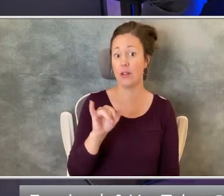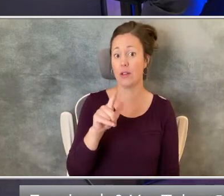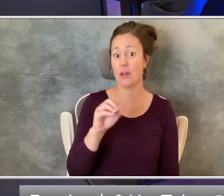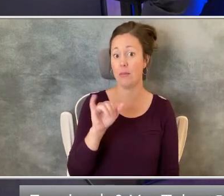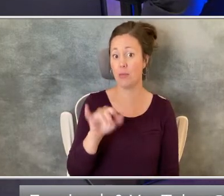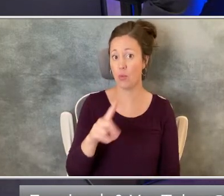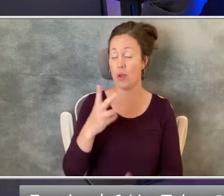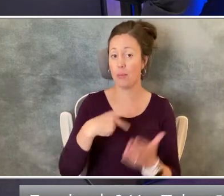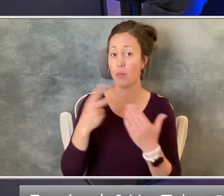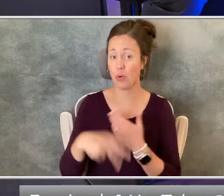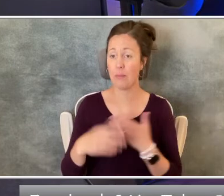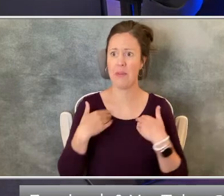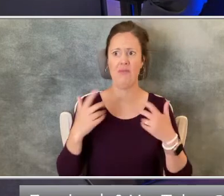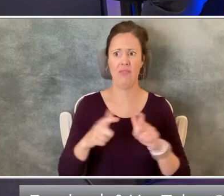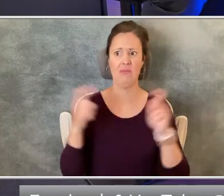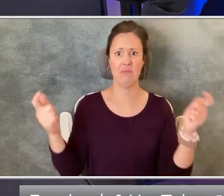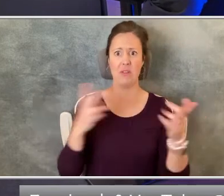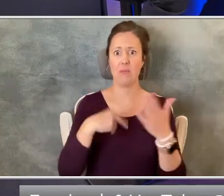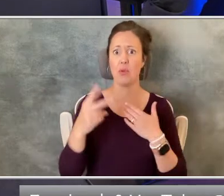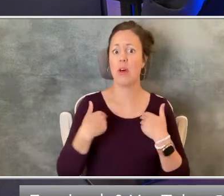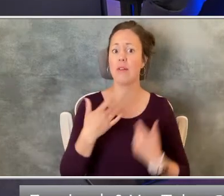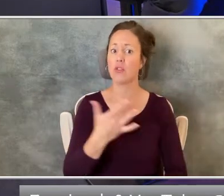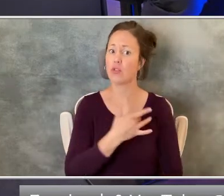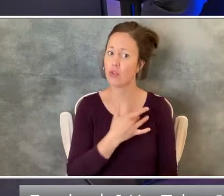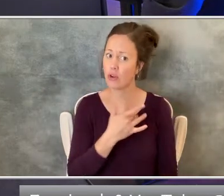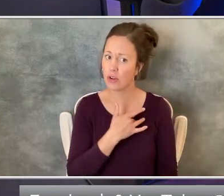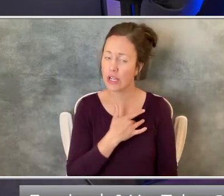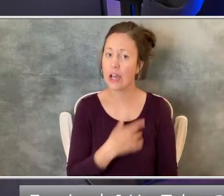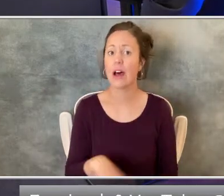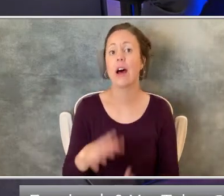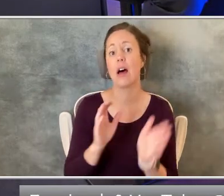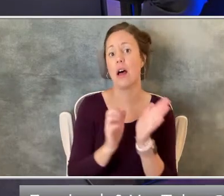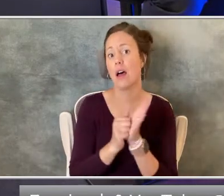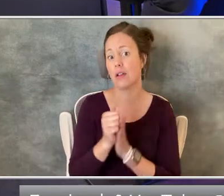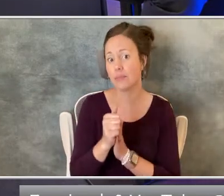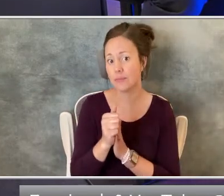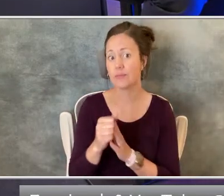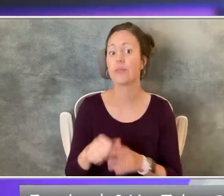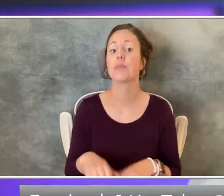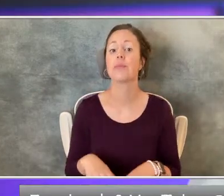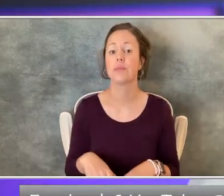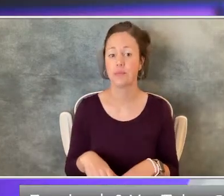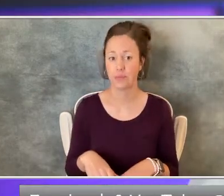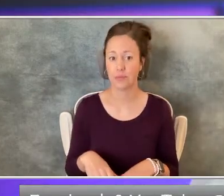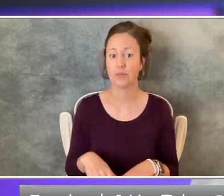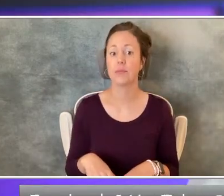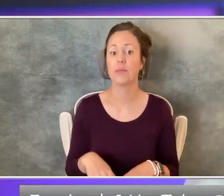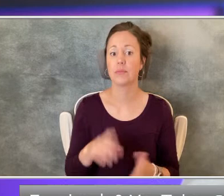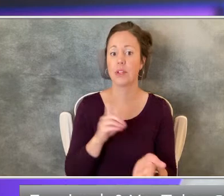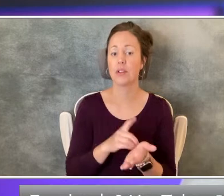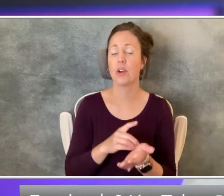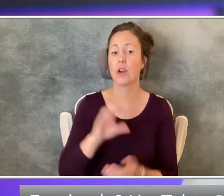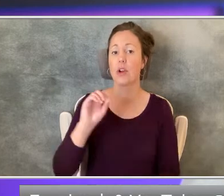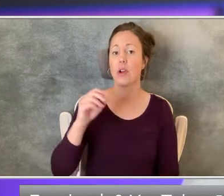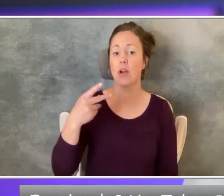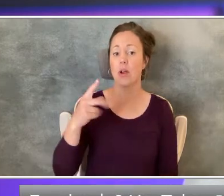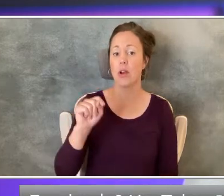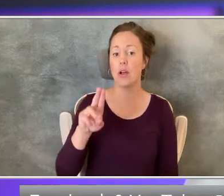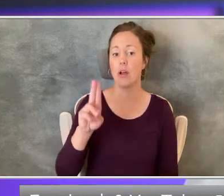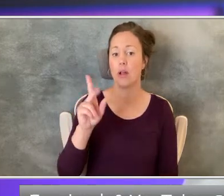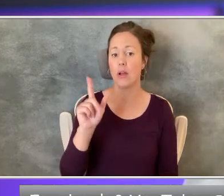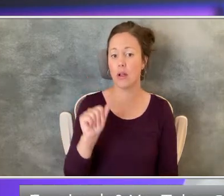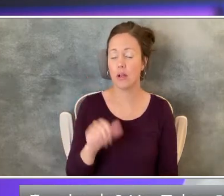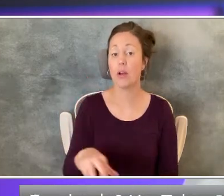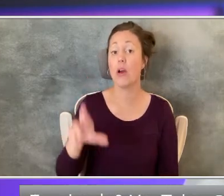a cardiac part. We have oncological part headed by Dr. Abdullah. We have a renal part,